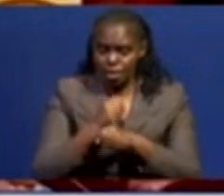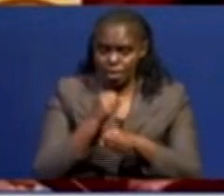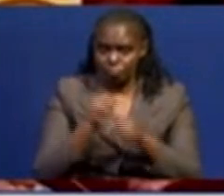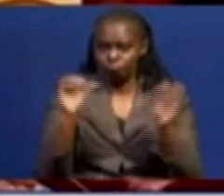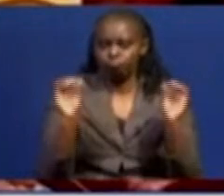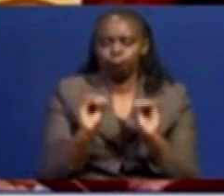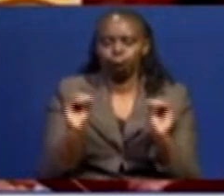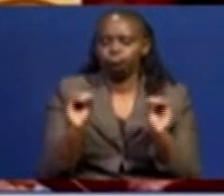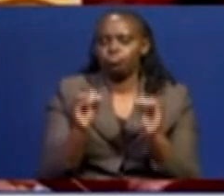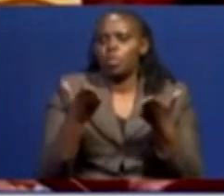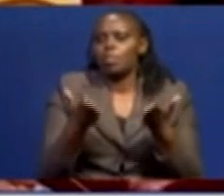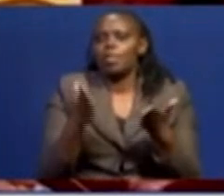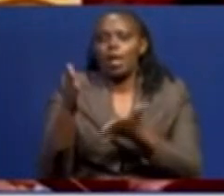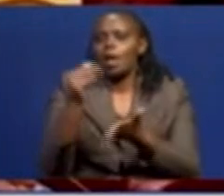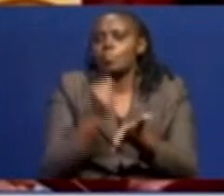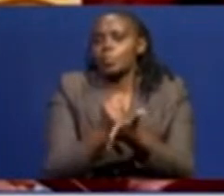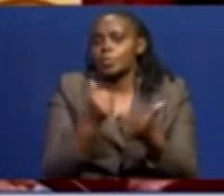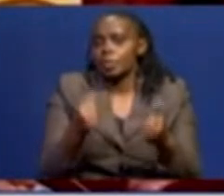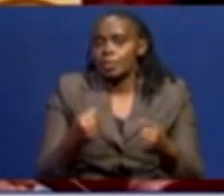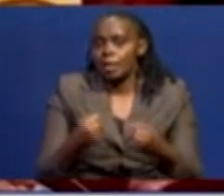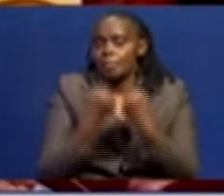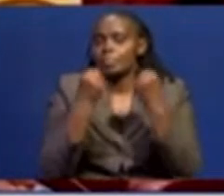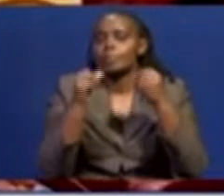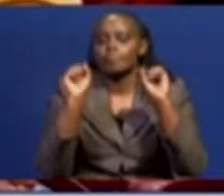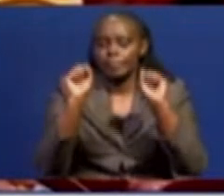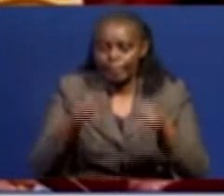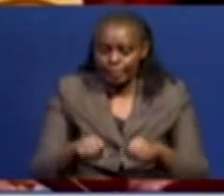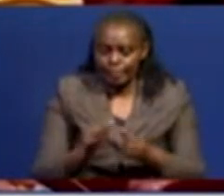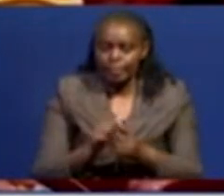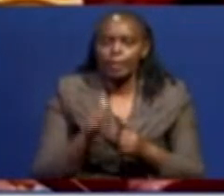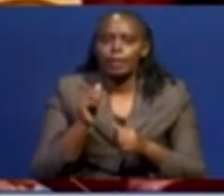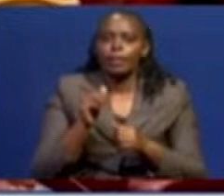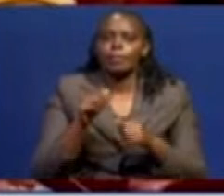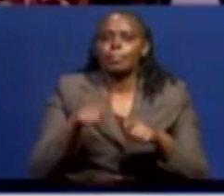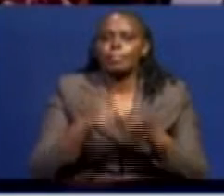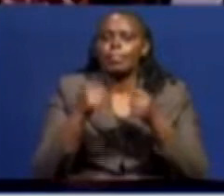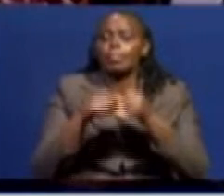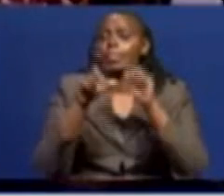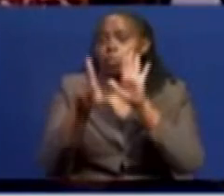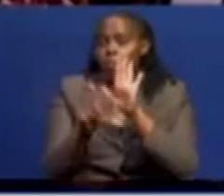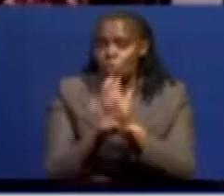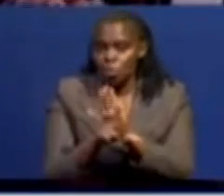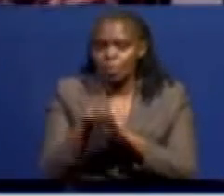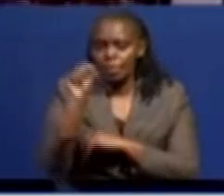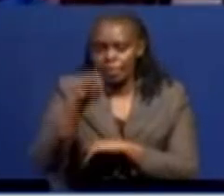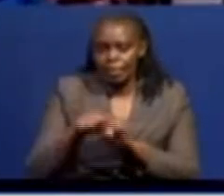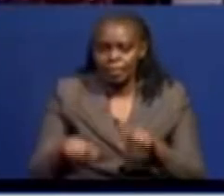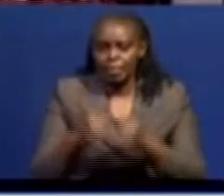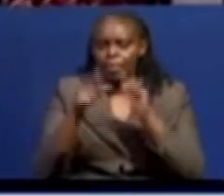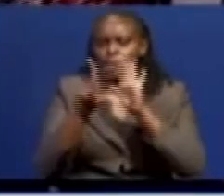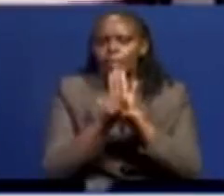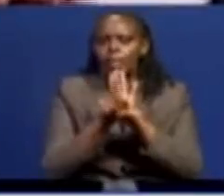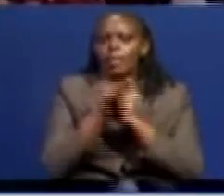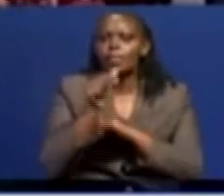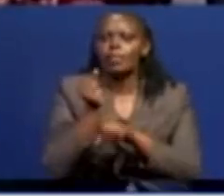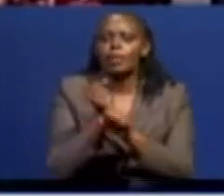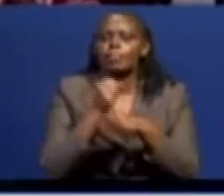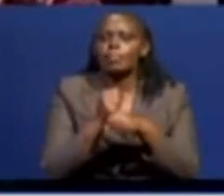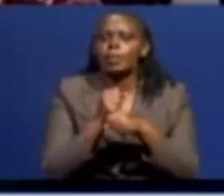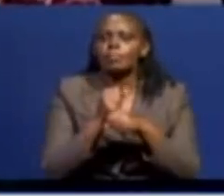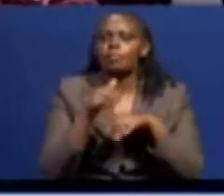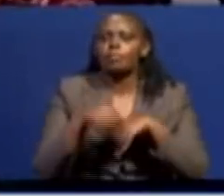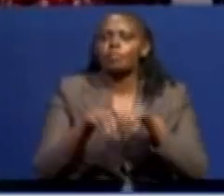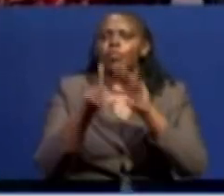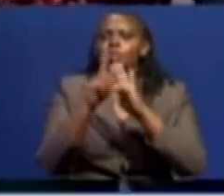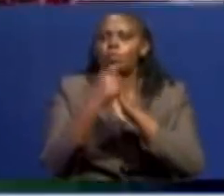approval? None. Is there an appointment? Yes. Is that a violation? Yes. Have